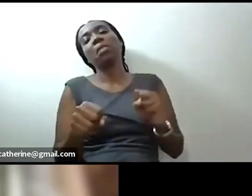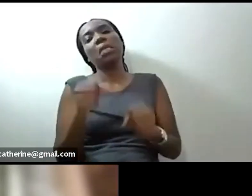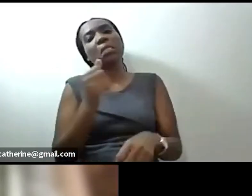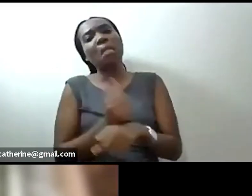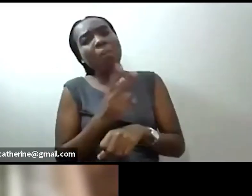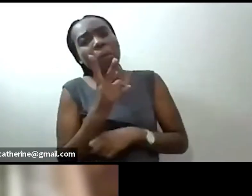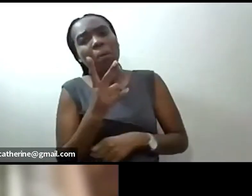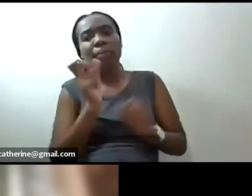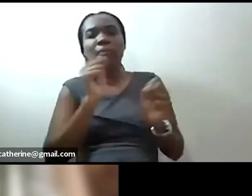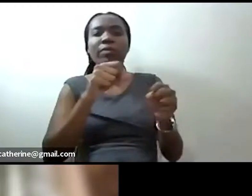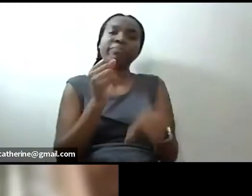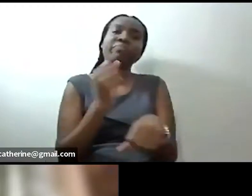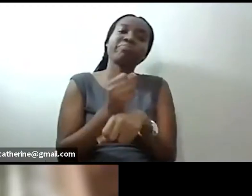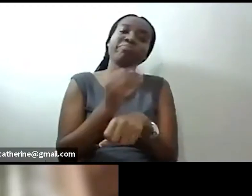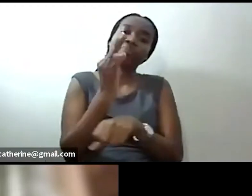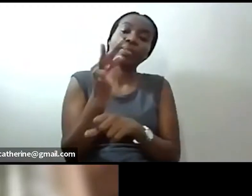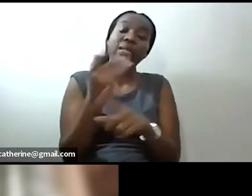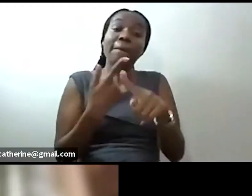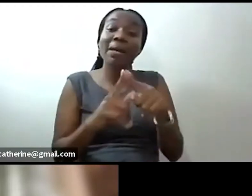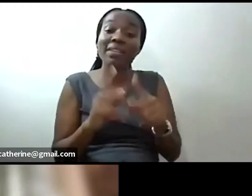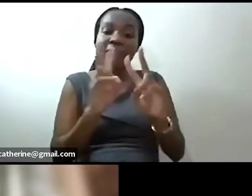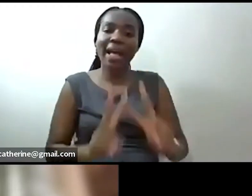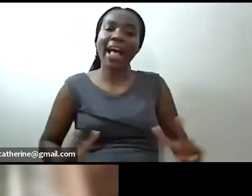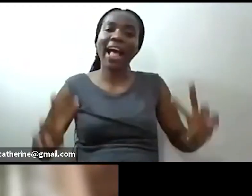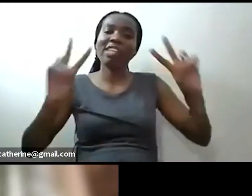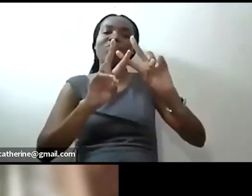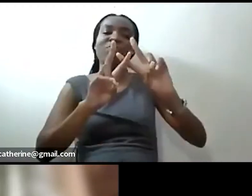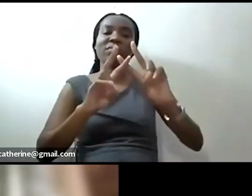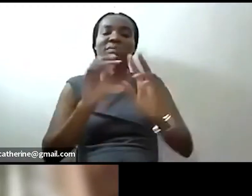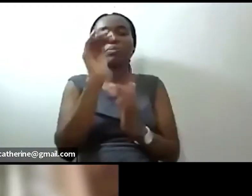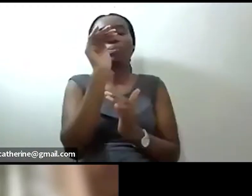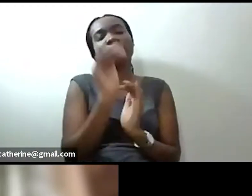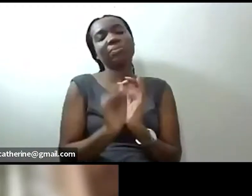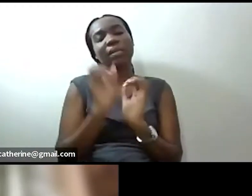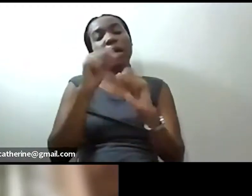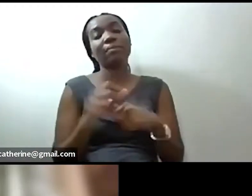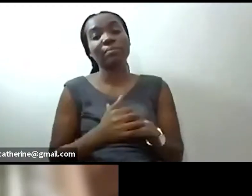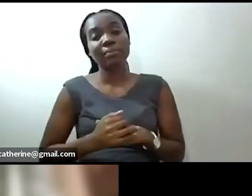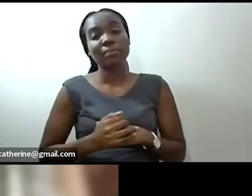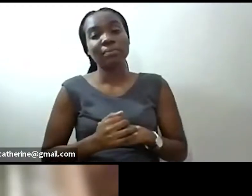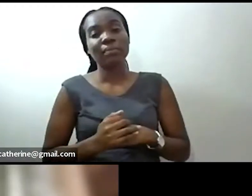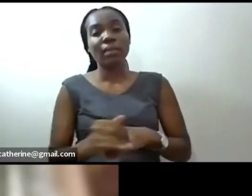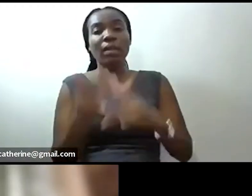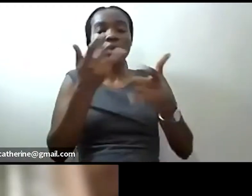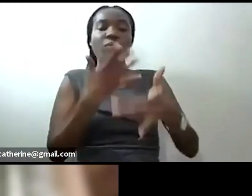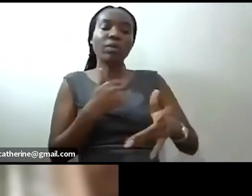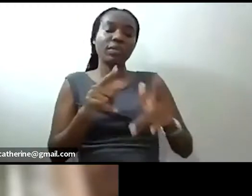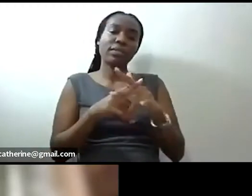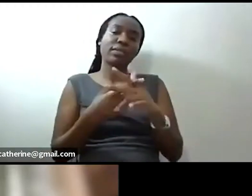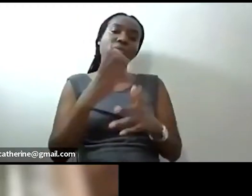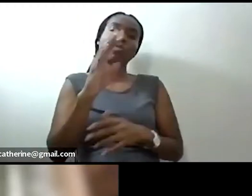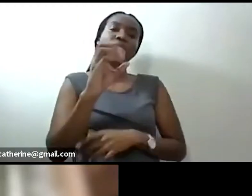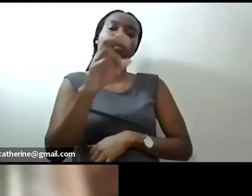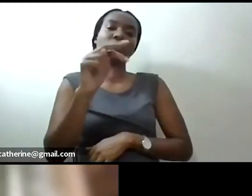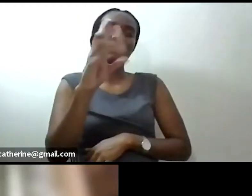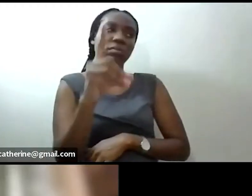reduce in the value or the price of the share. So if I may start on what is a bond is actually a